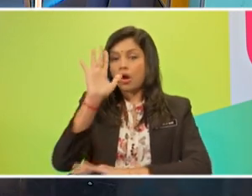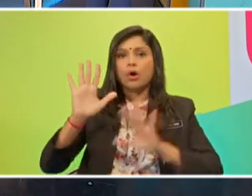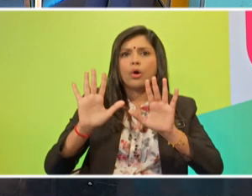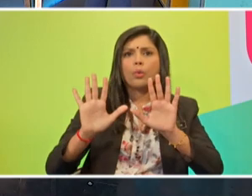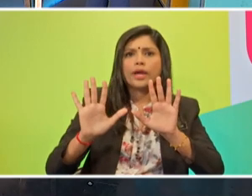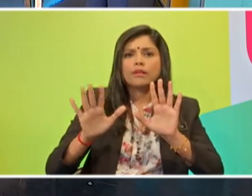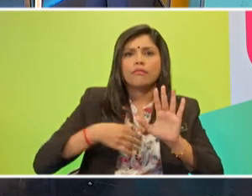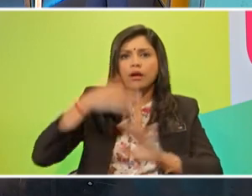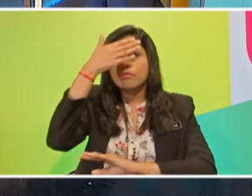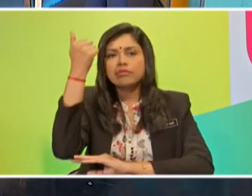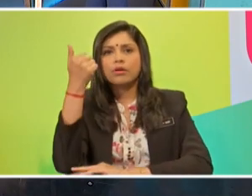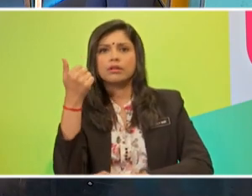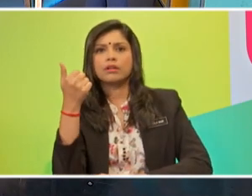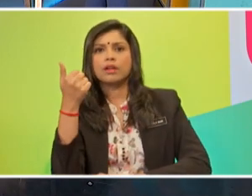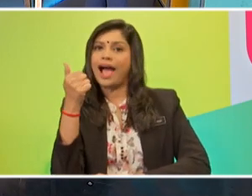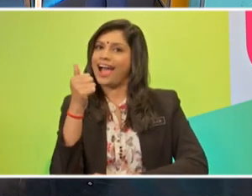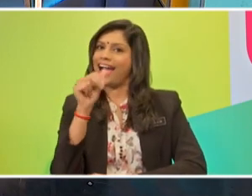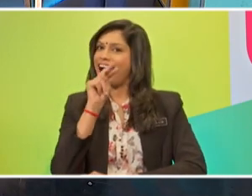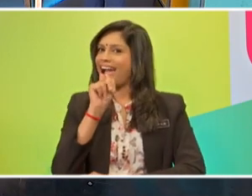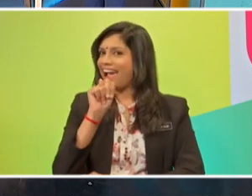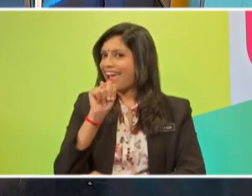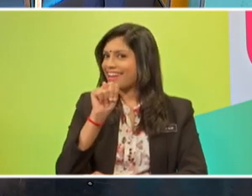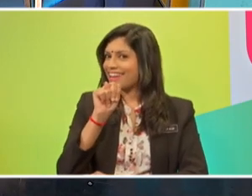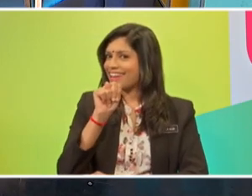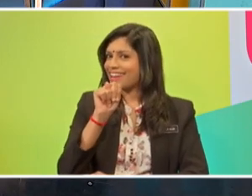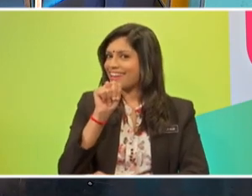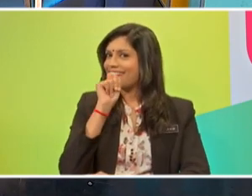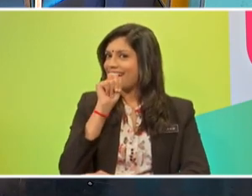one more. N. Yes, you missed N.